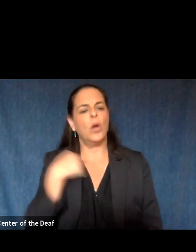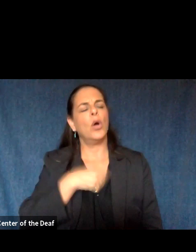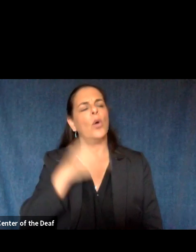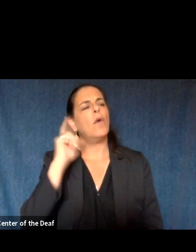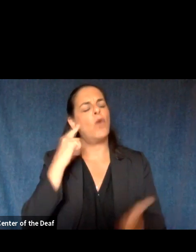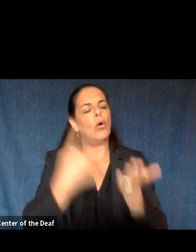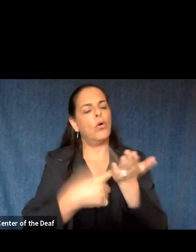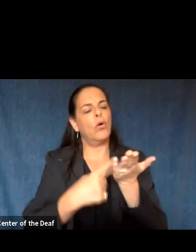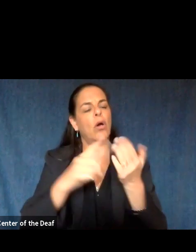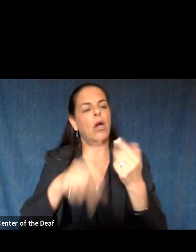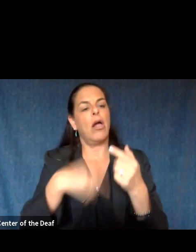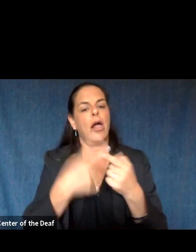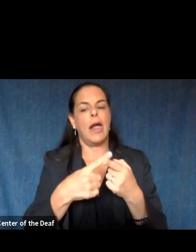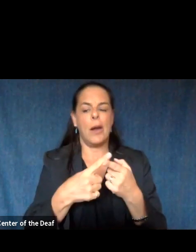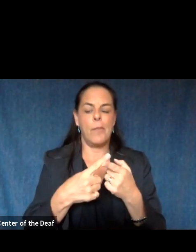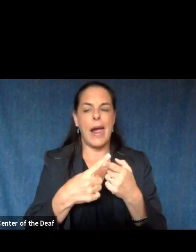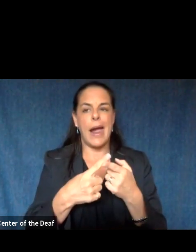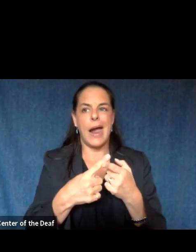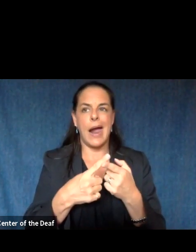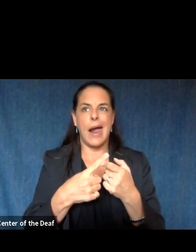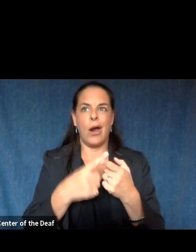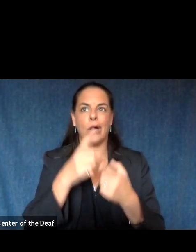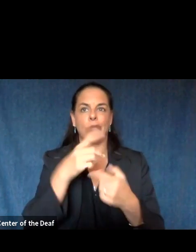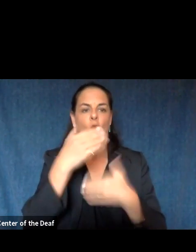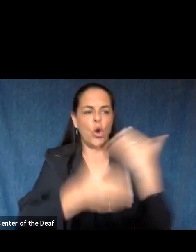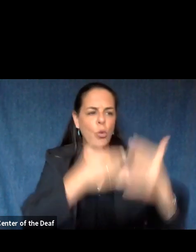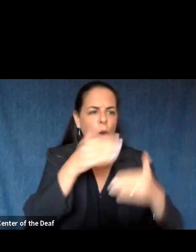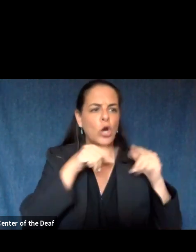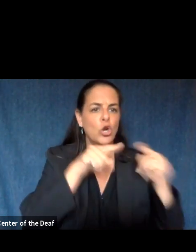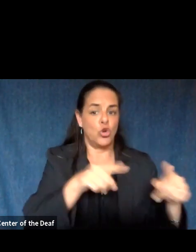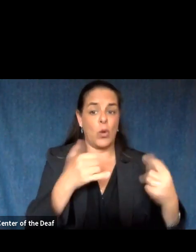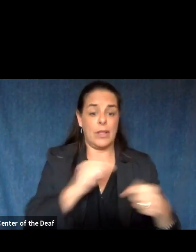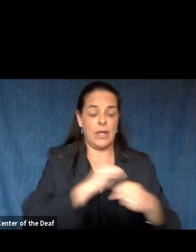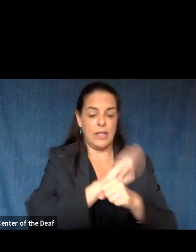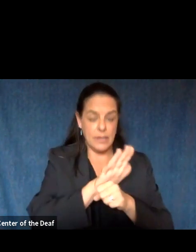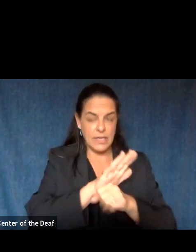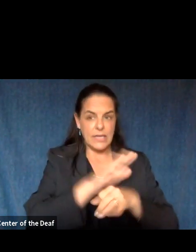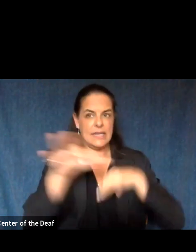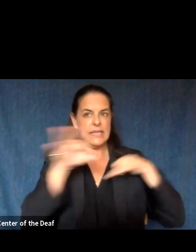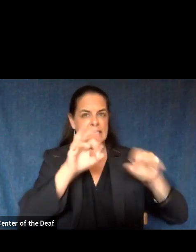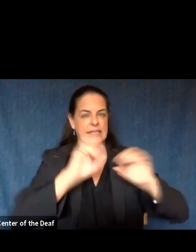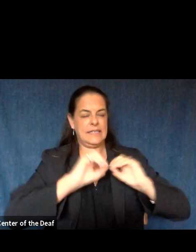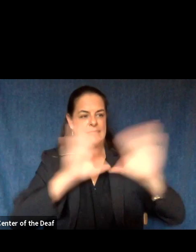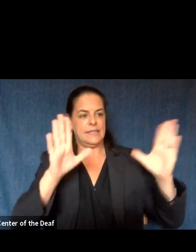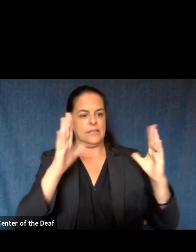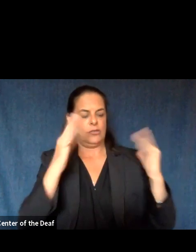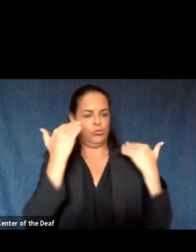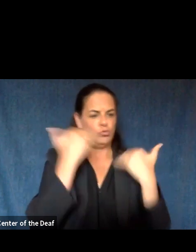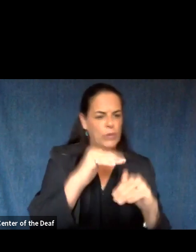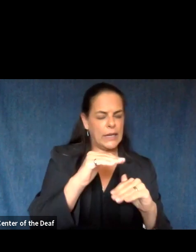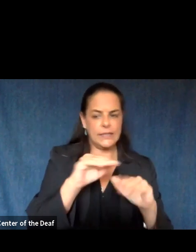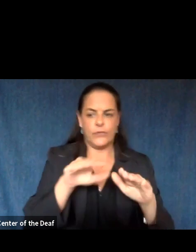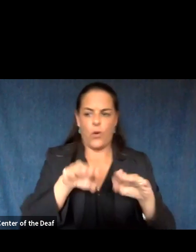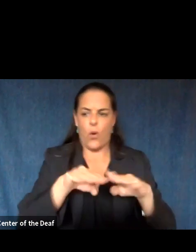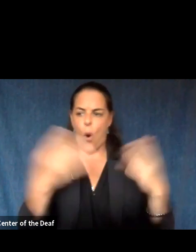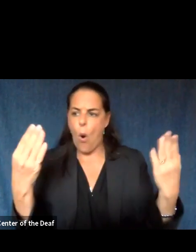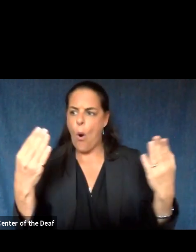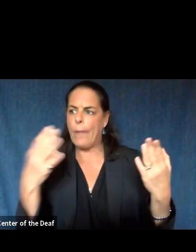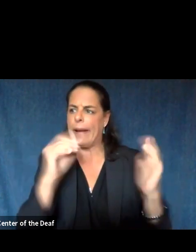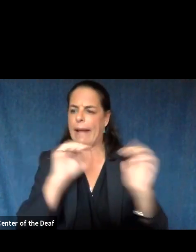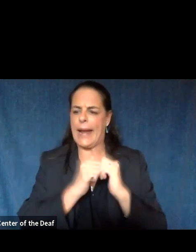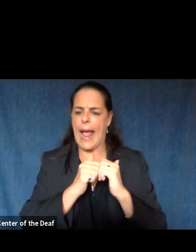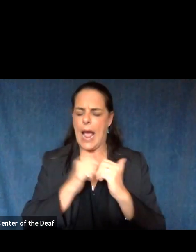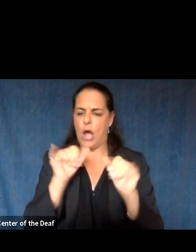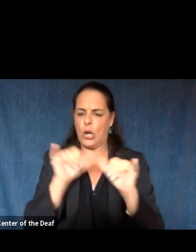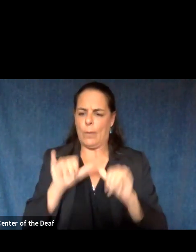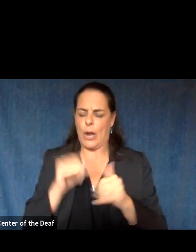discussion about framing progress during the pandemic in terms of clearly outlined incentives, restrictions, openings, and measures of progress.